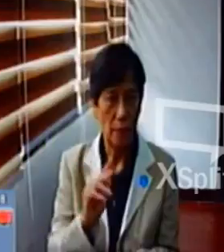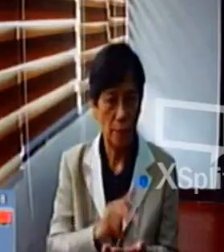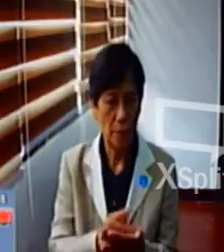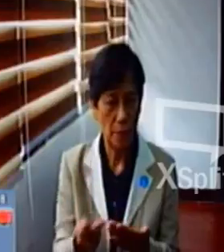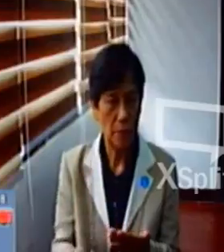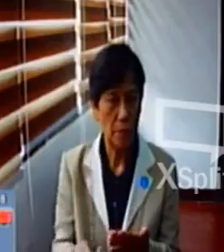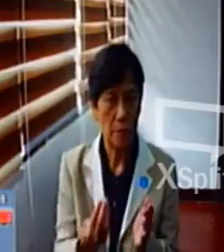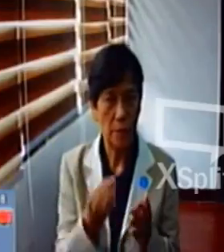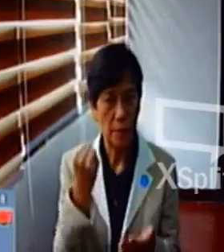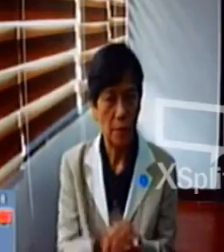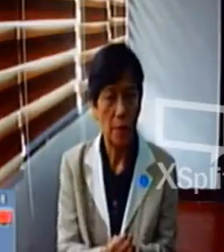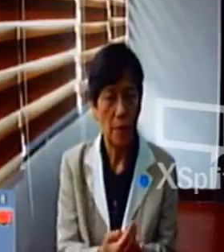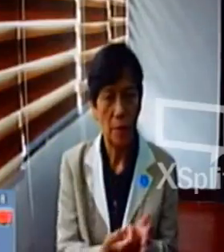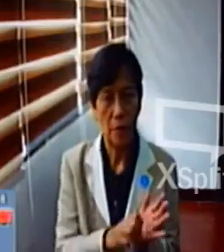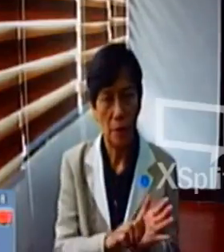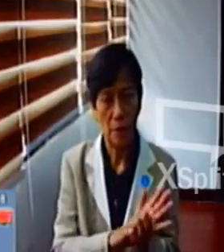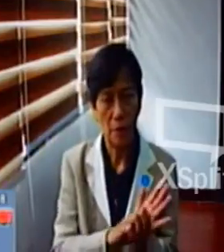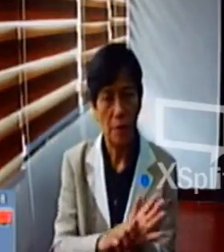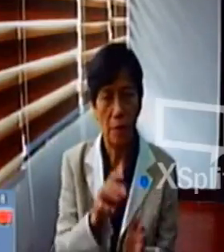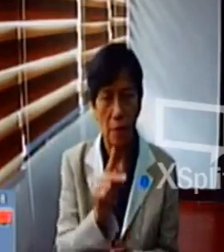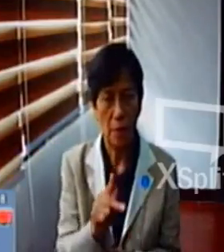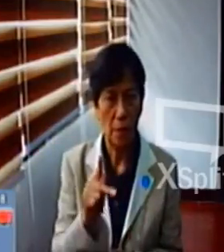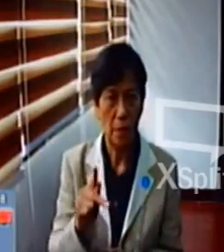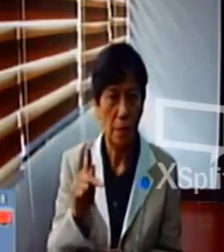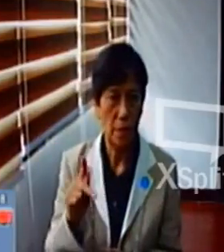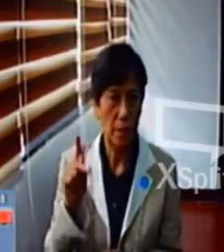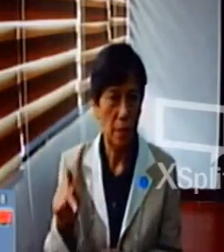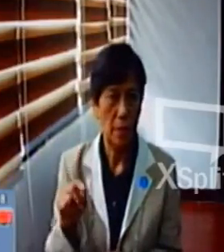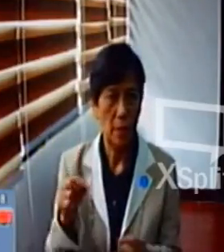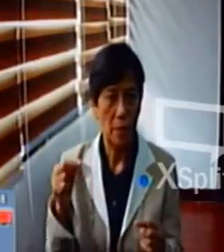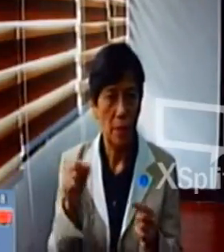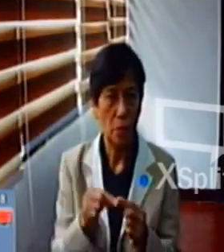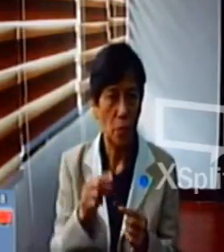as Exhibit KKKK to